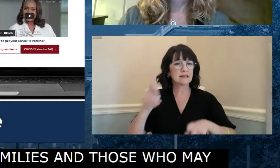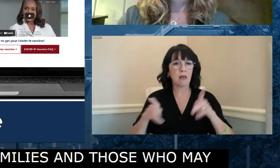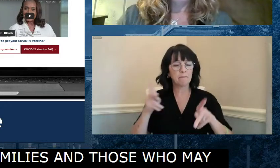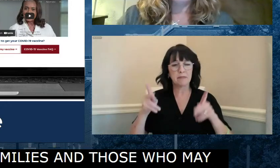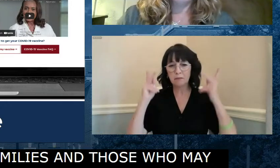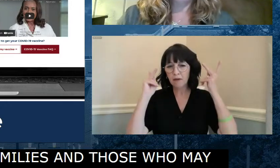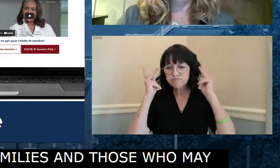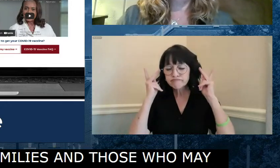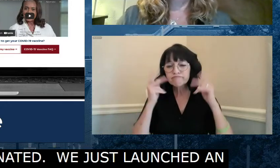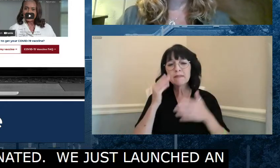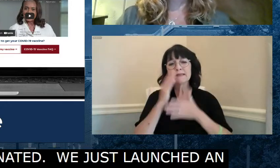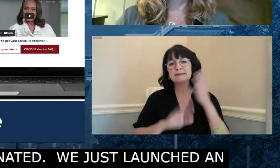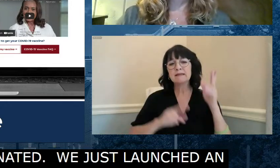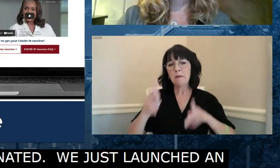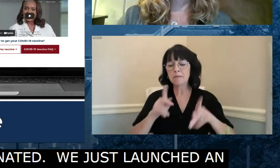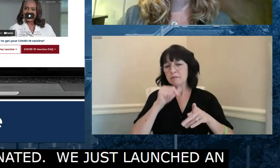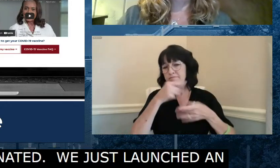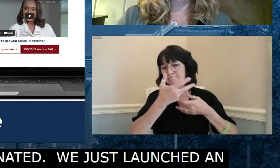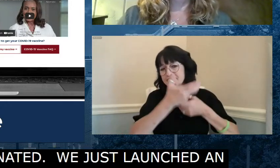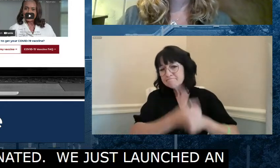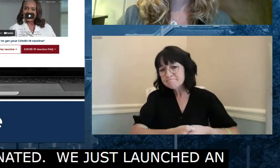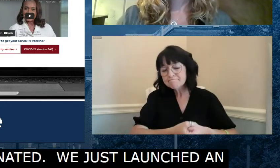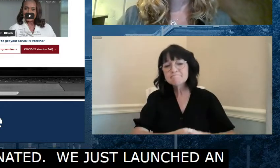page on our website,